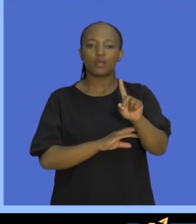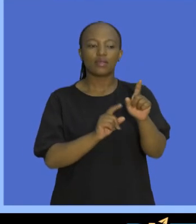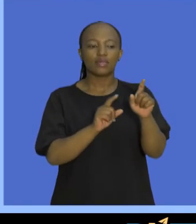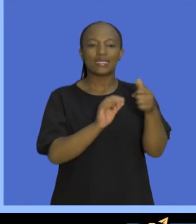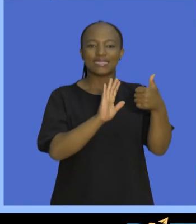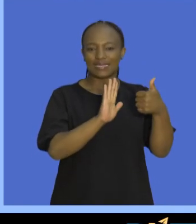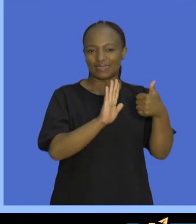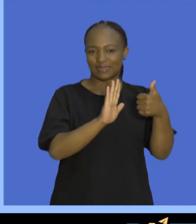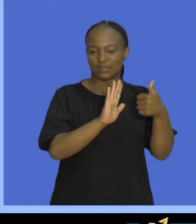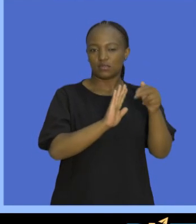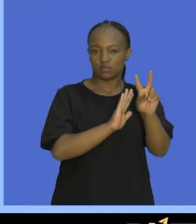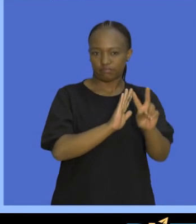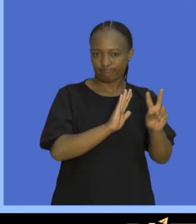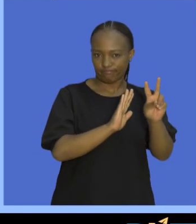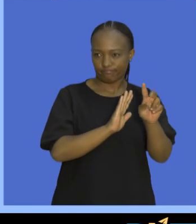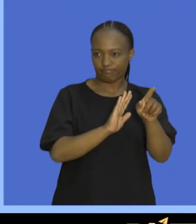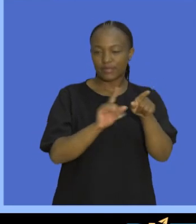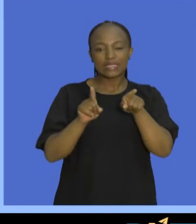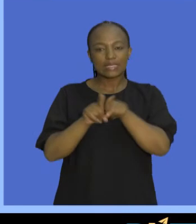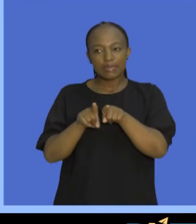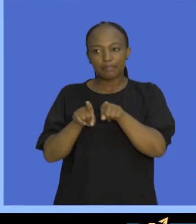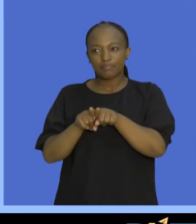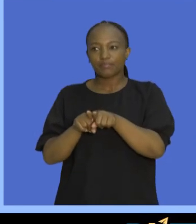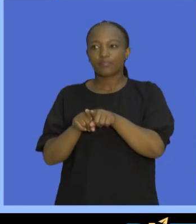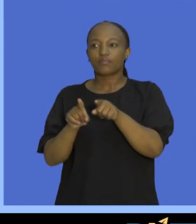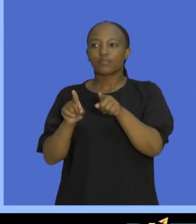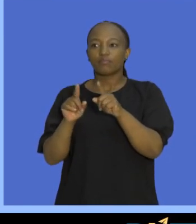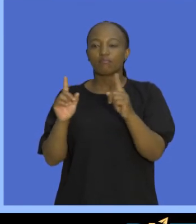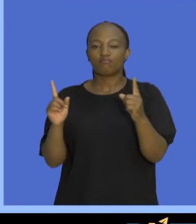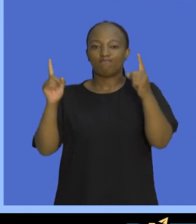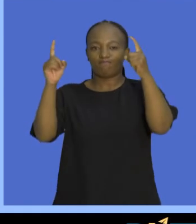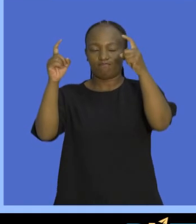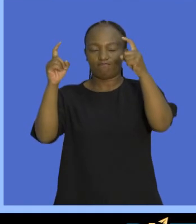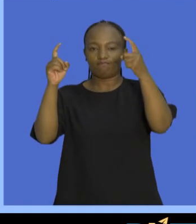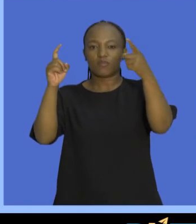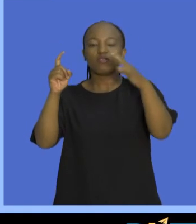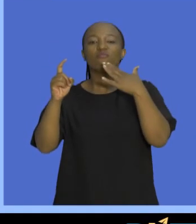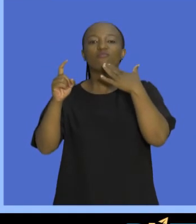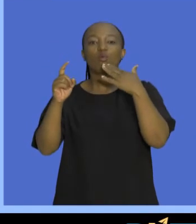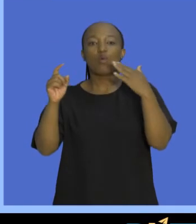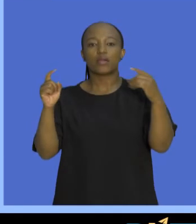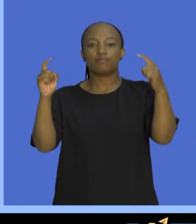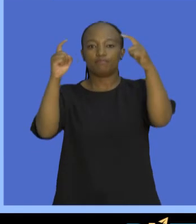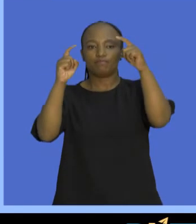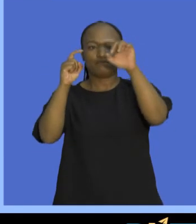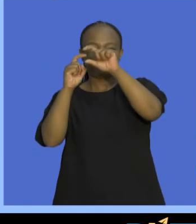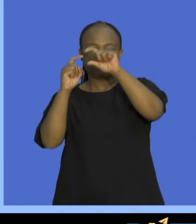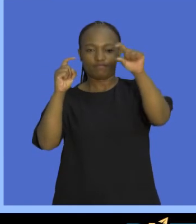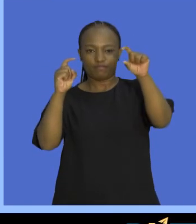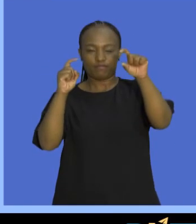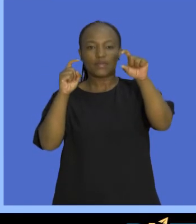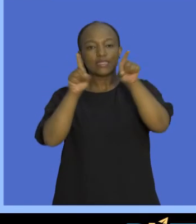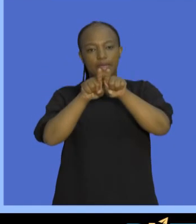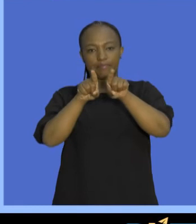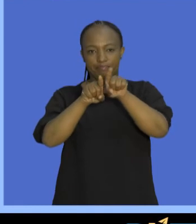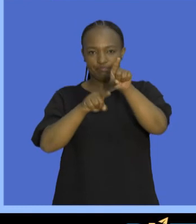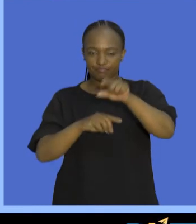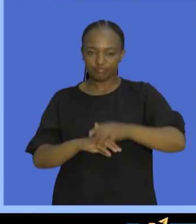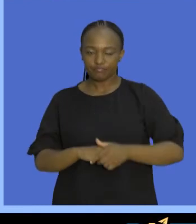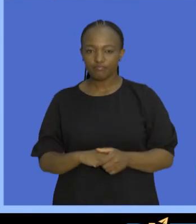it's exactly 6 volts, okay, which is the same or equal to that of terminal potential difference. Take note of